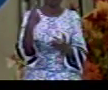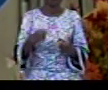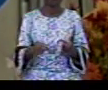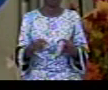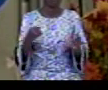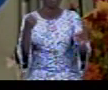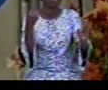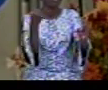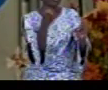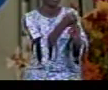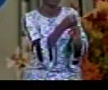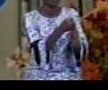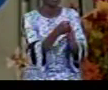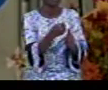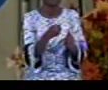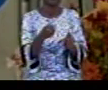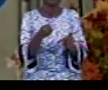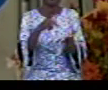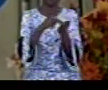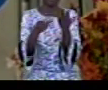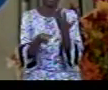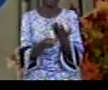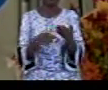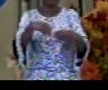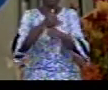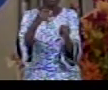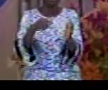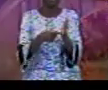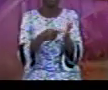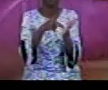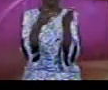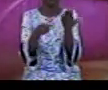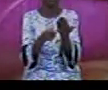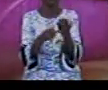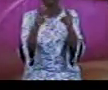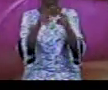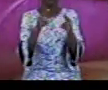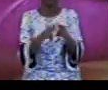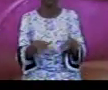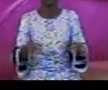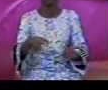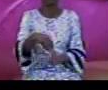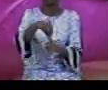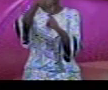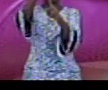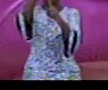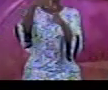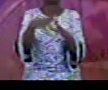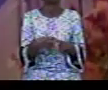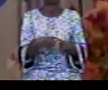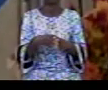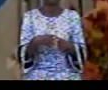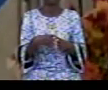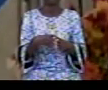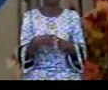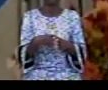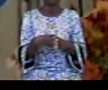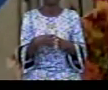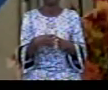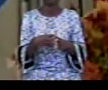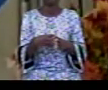this campaign makes the entire program very unique. The policy trust of our government is to support individuals to be